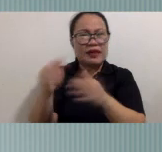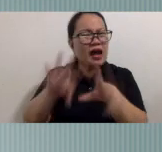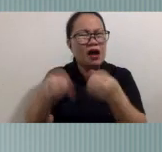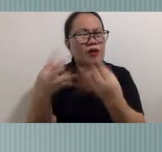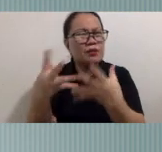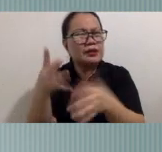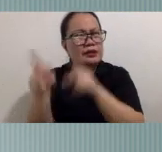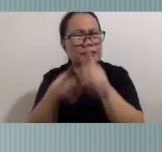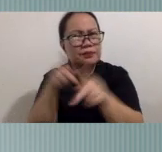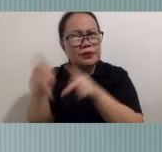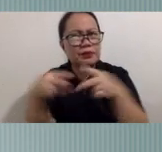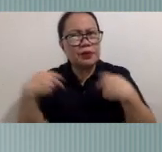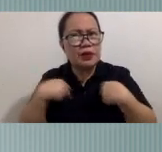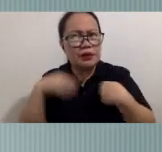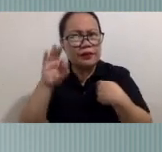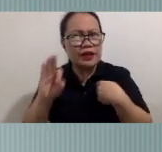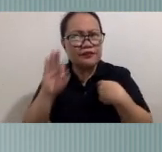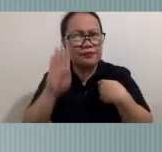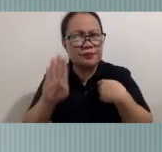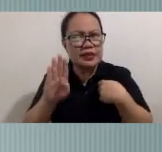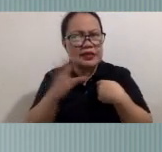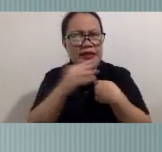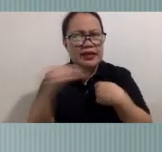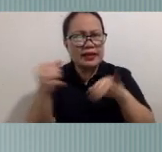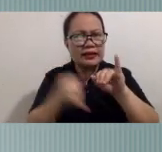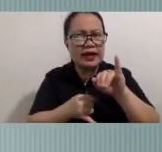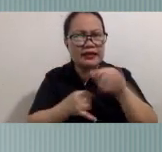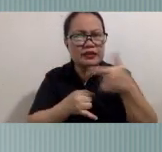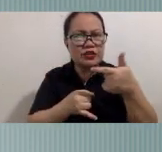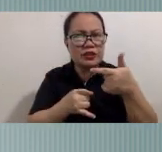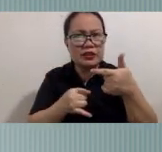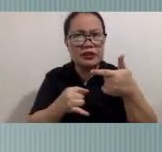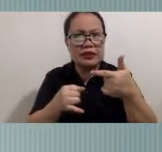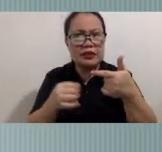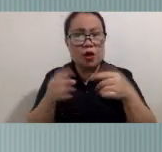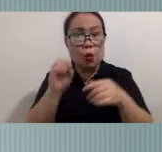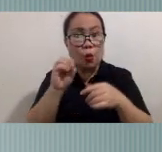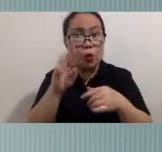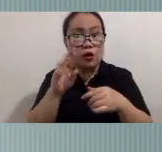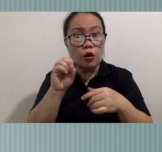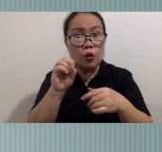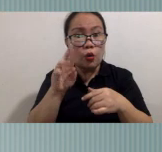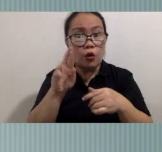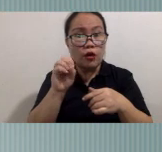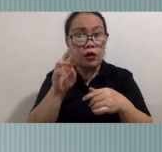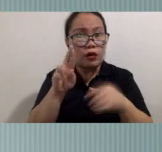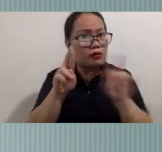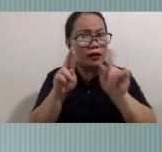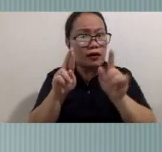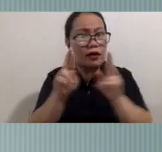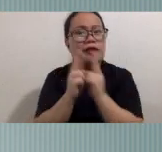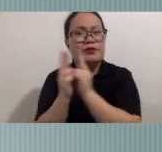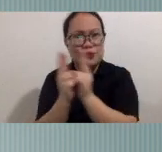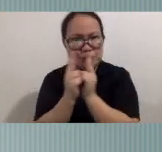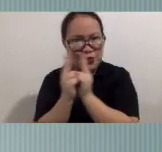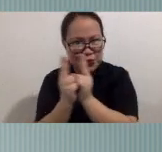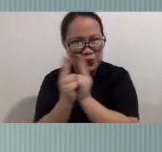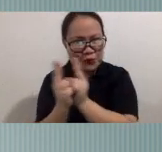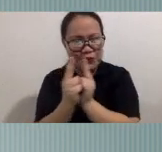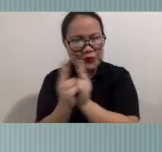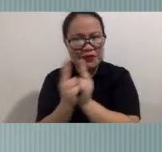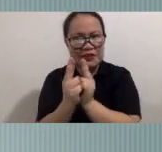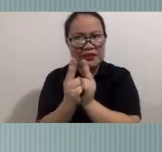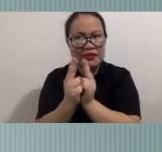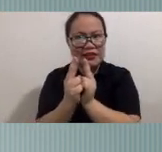Next, how many people have Facebook or Instagram accounts? We have the word or. Or means